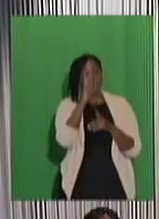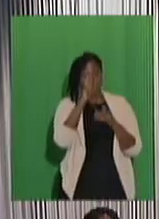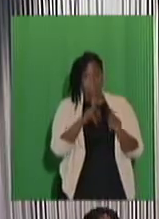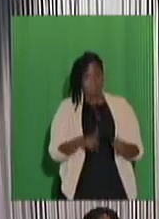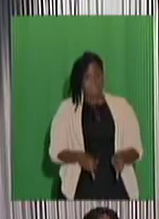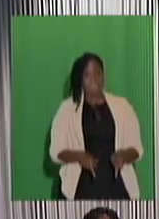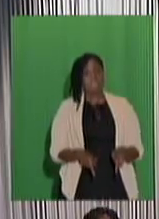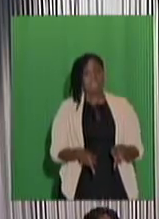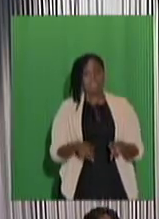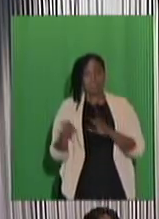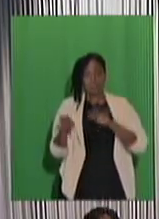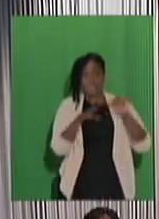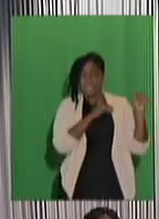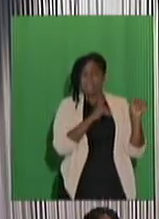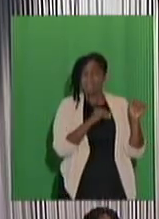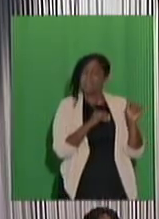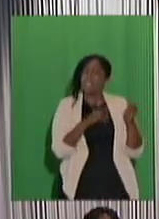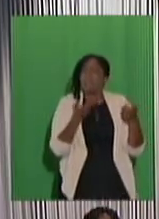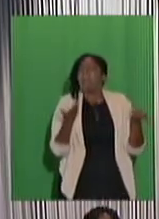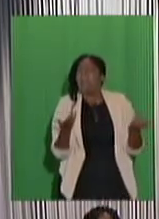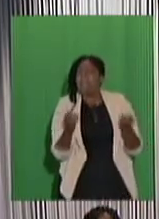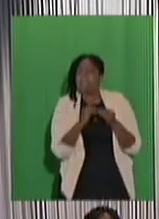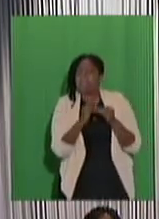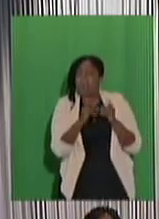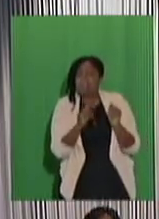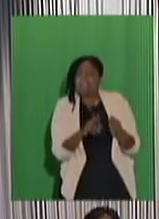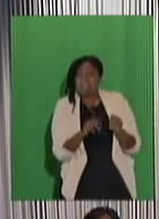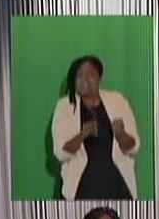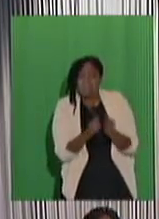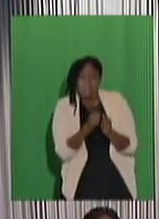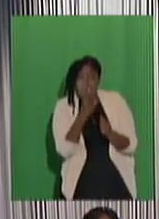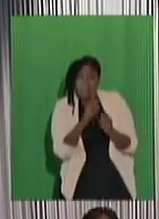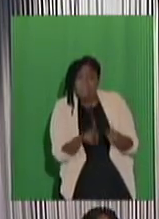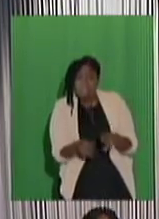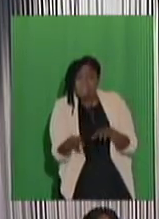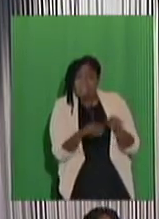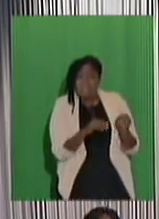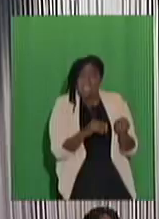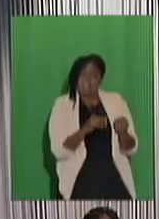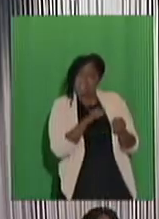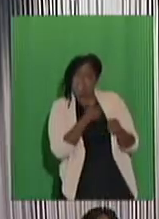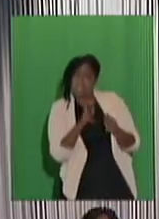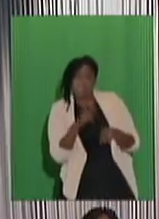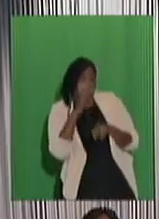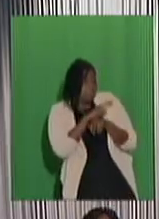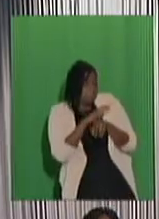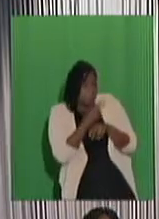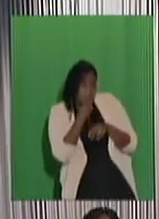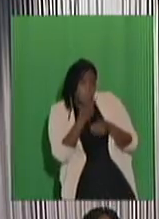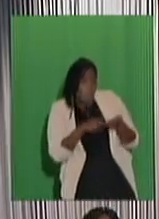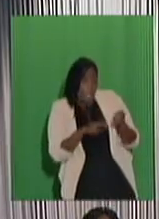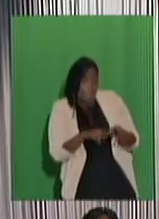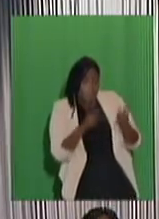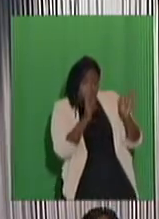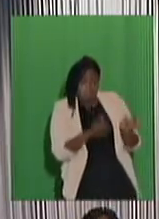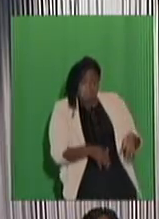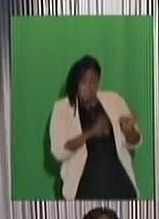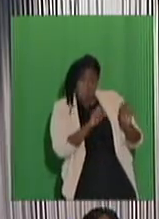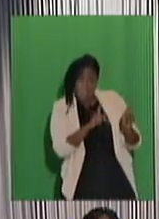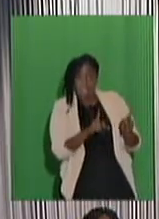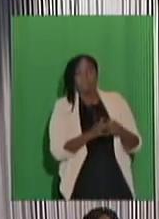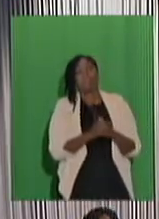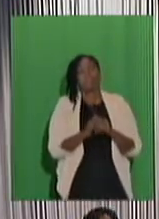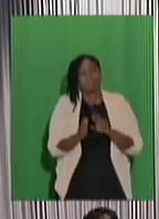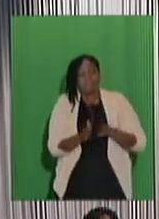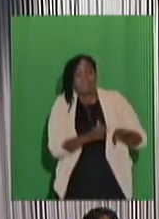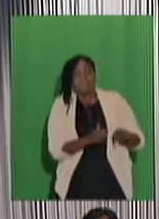with that person? And also, we saw patients complaining about the quality of food that they're being